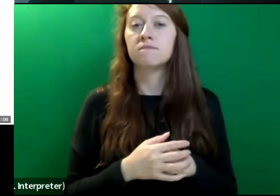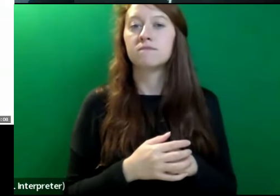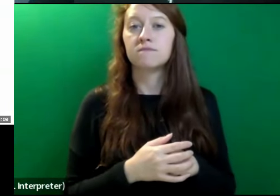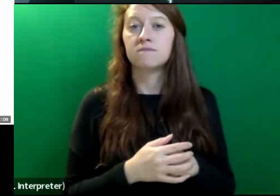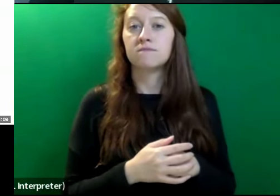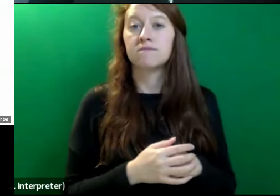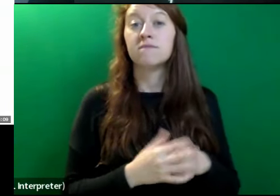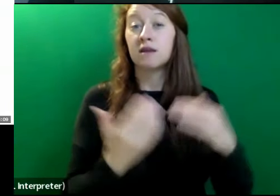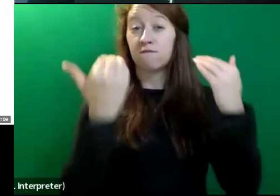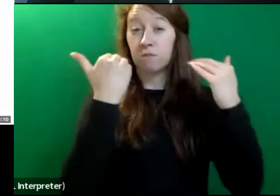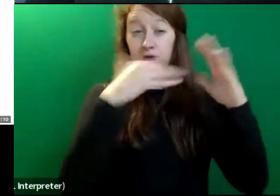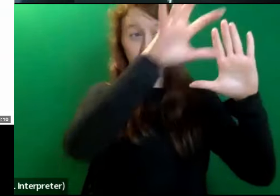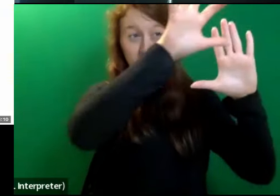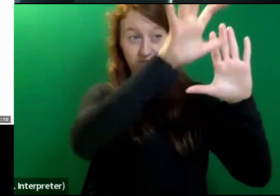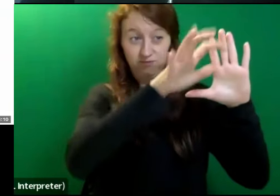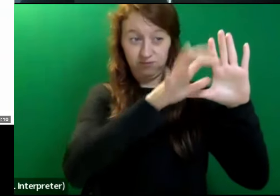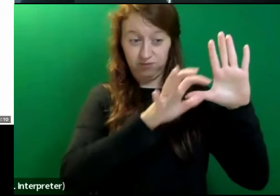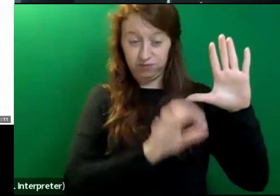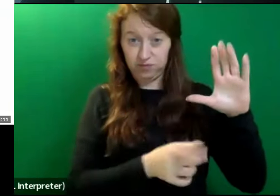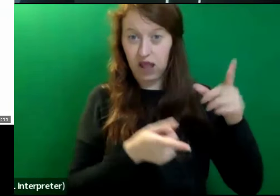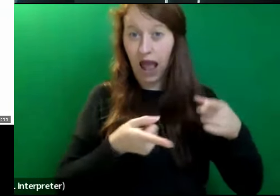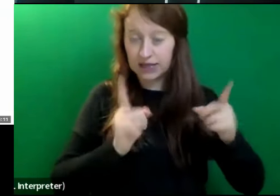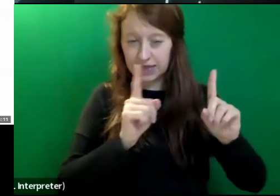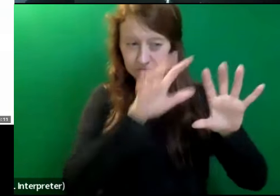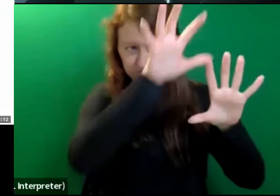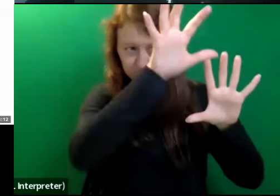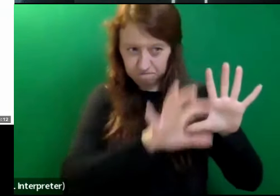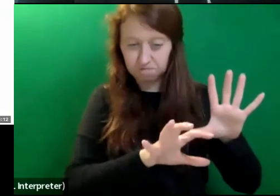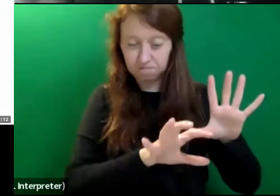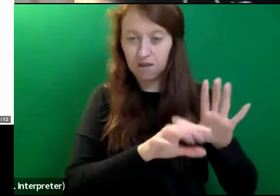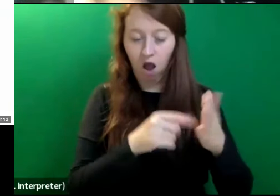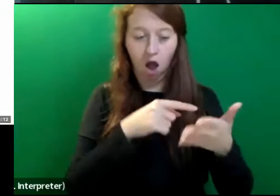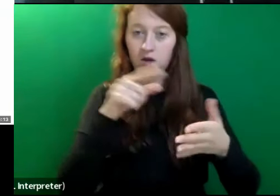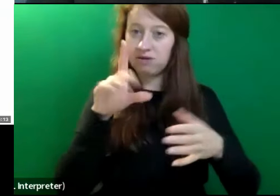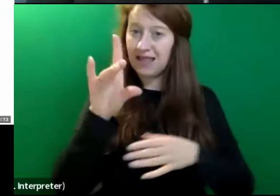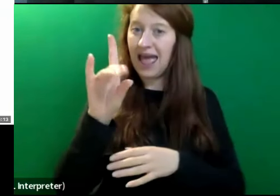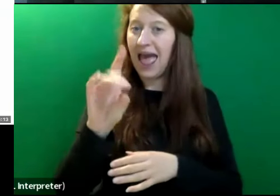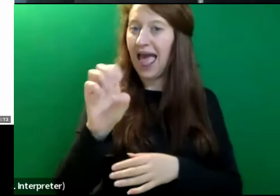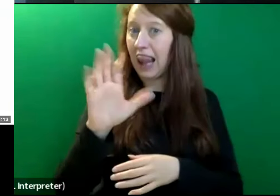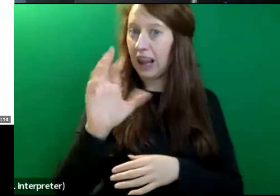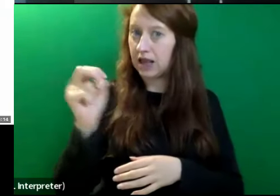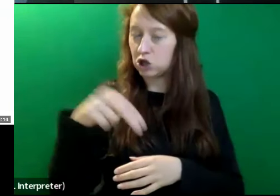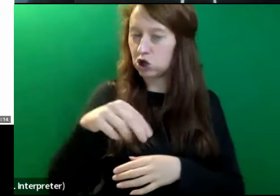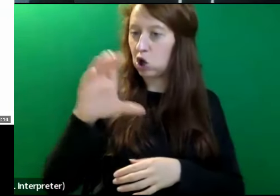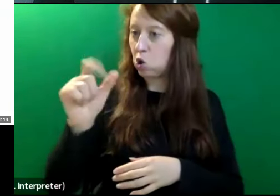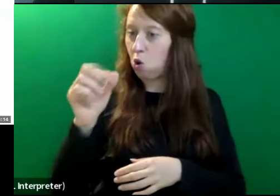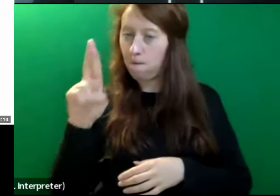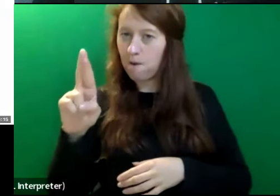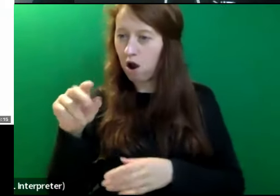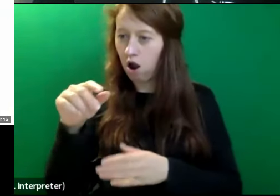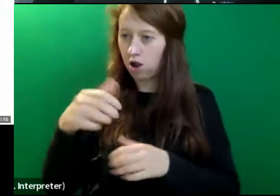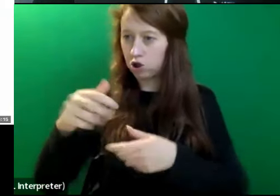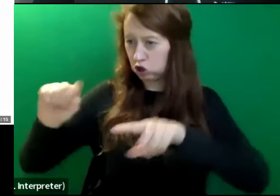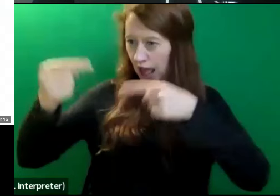those challenges that Helen Cooper listed from the data set, and I found